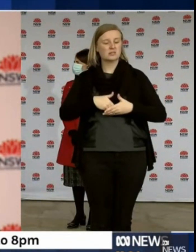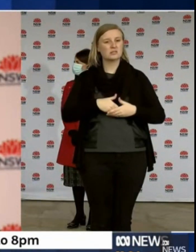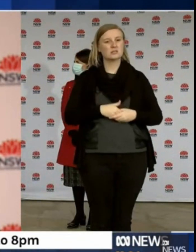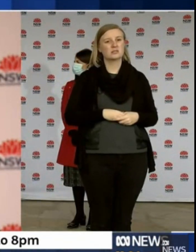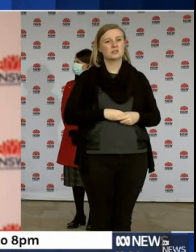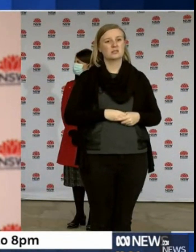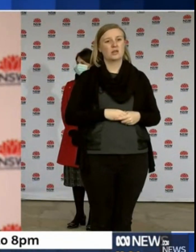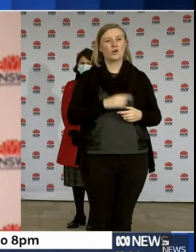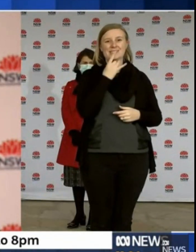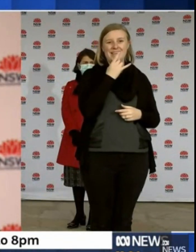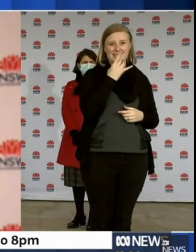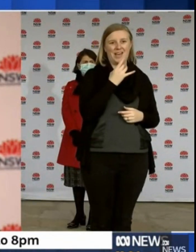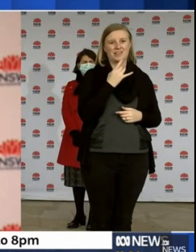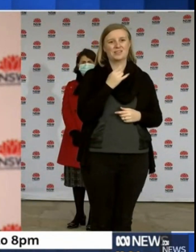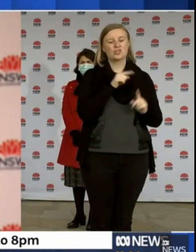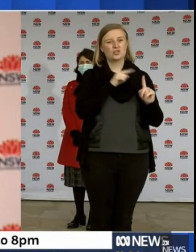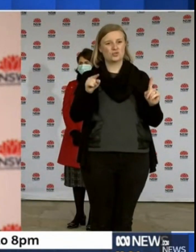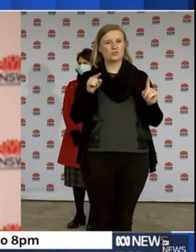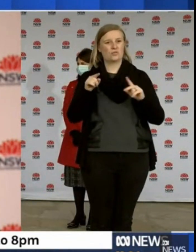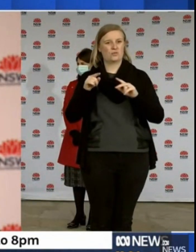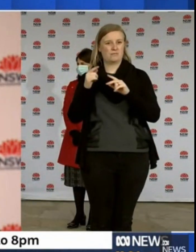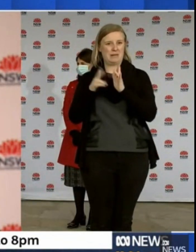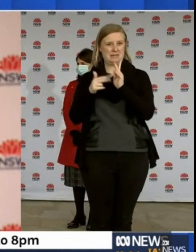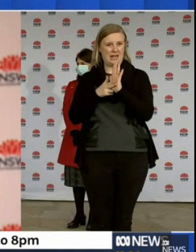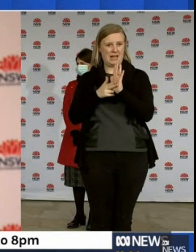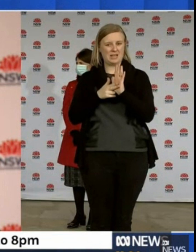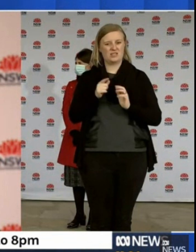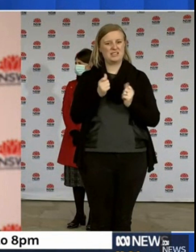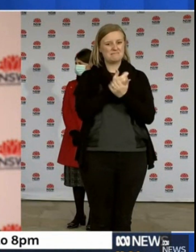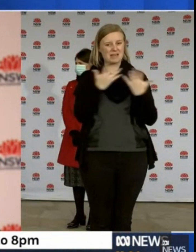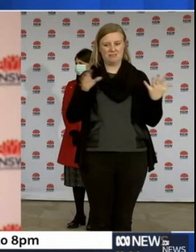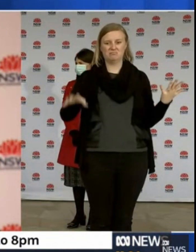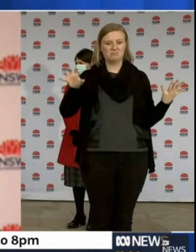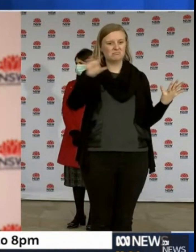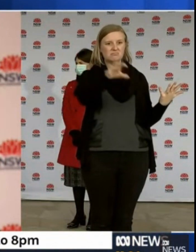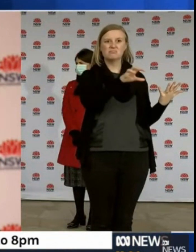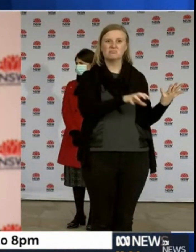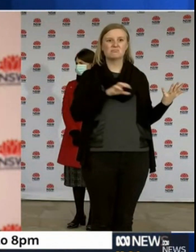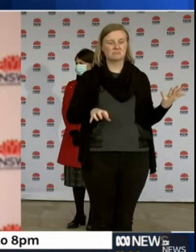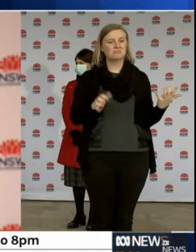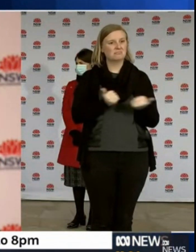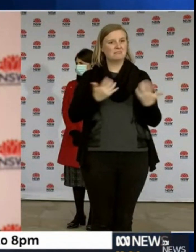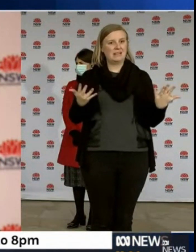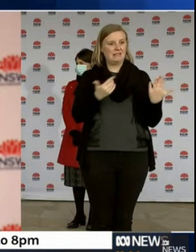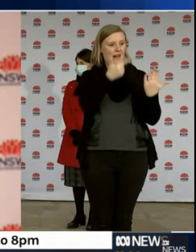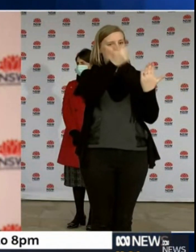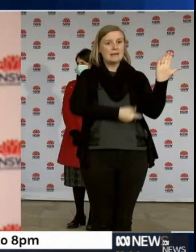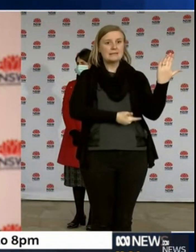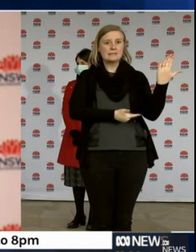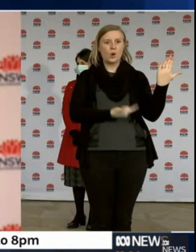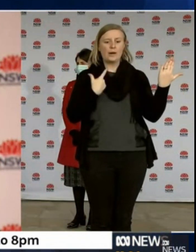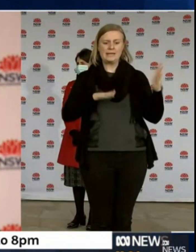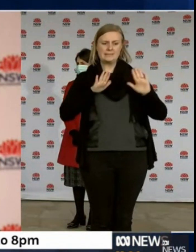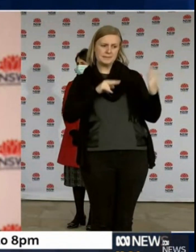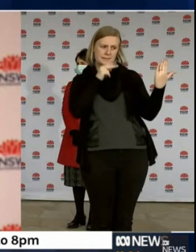to 6:30. So we have a large number of venues. Not all of them have been transmitted. We do need about 5 or